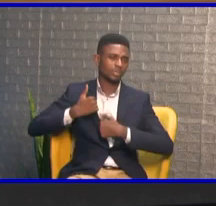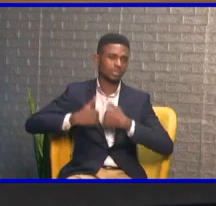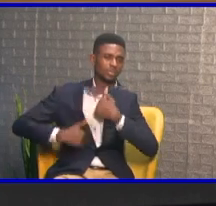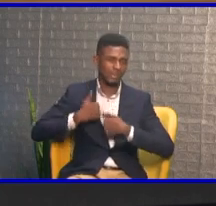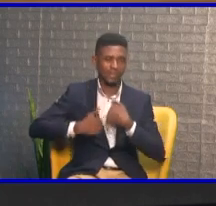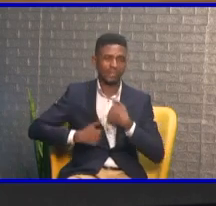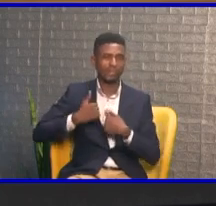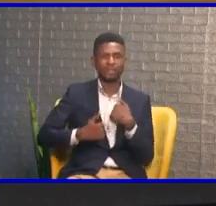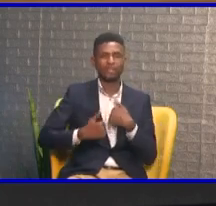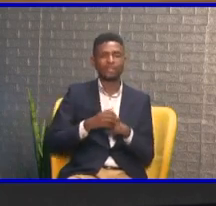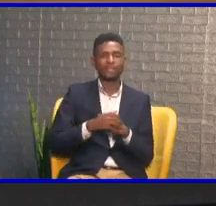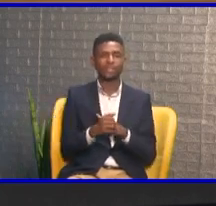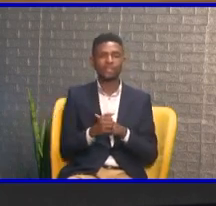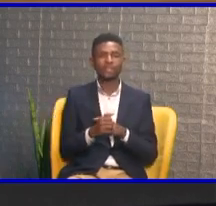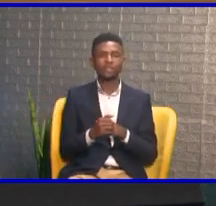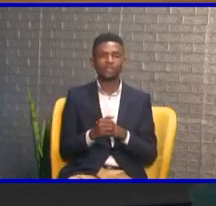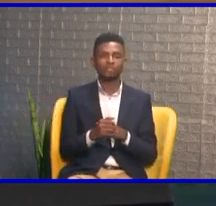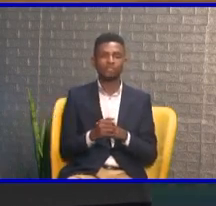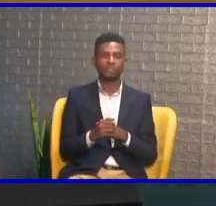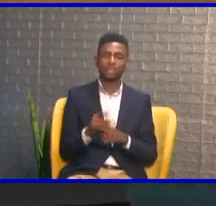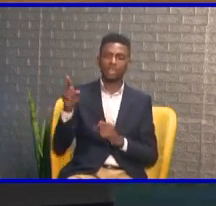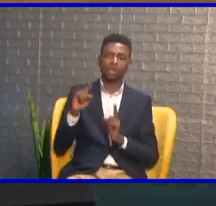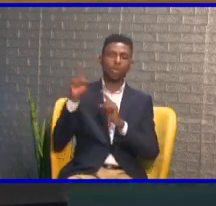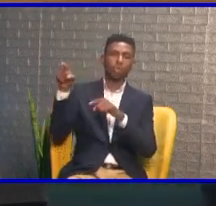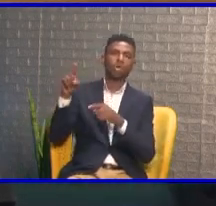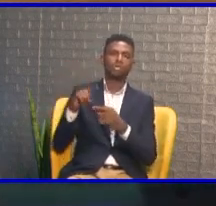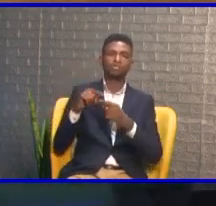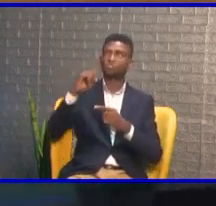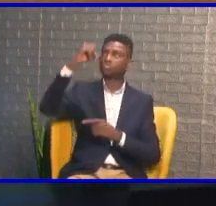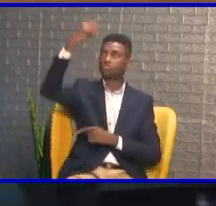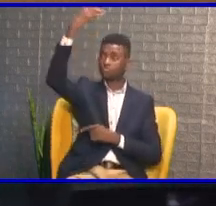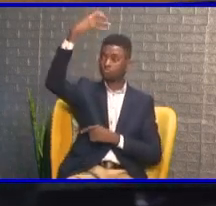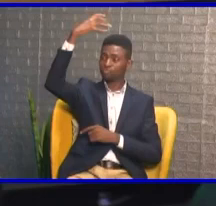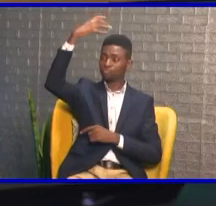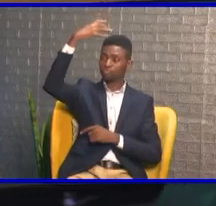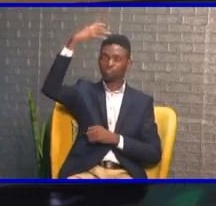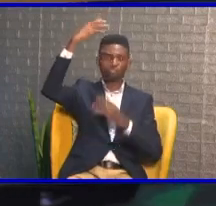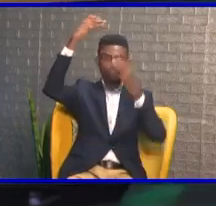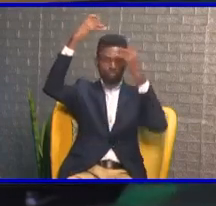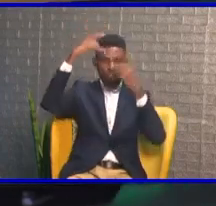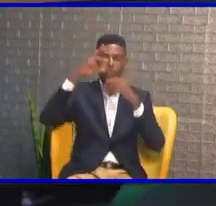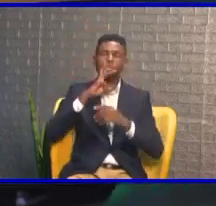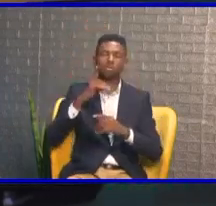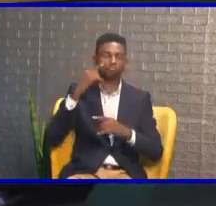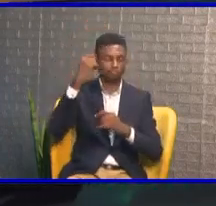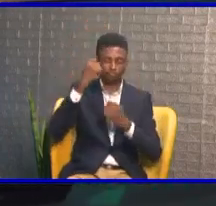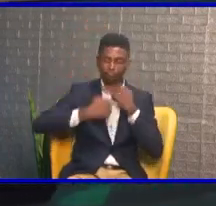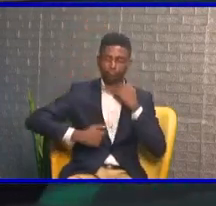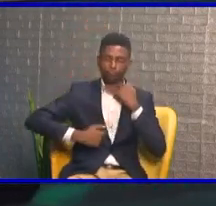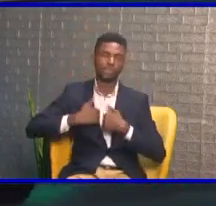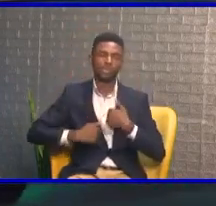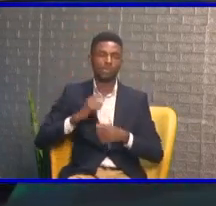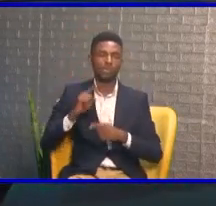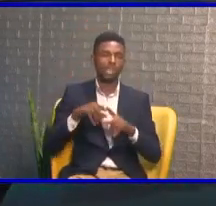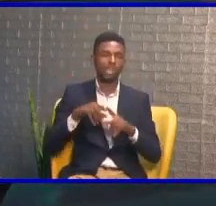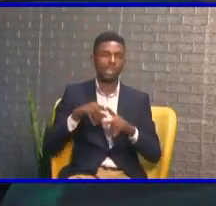Hello. So I went and stood under the shower, and the shower just came. I stayed there for some time. When I left the shower, I